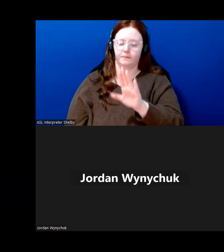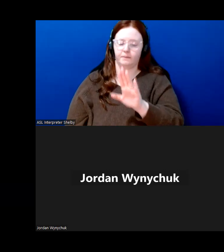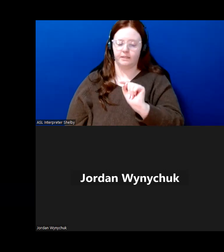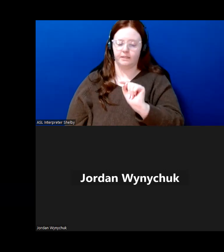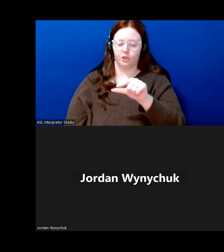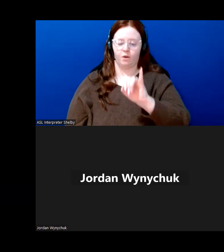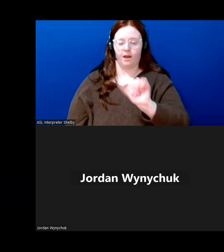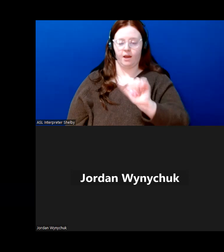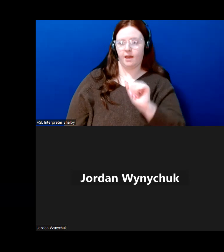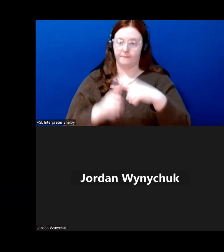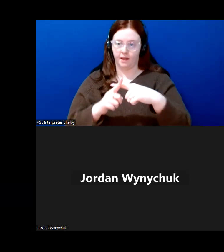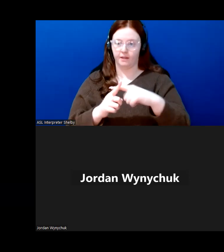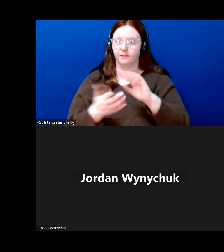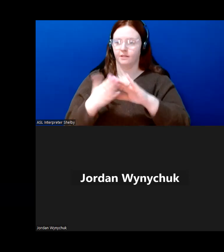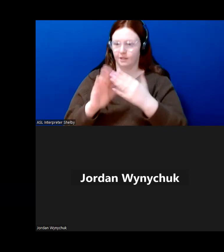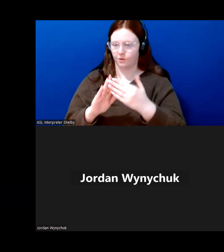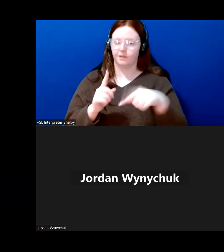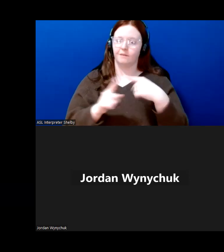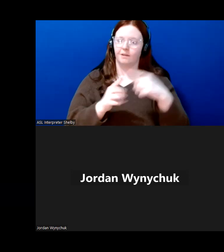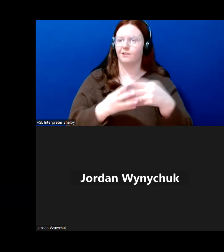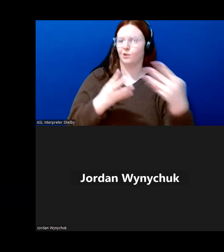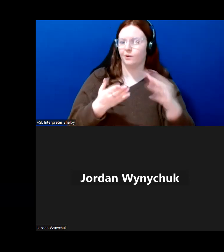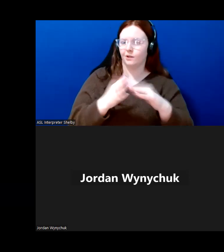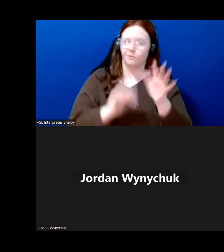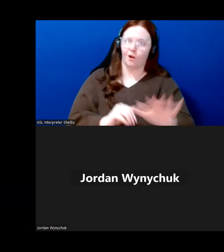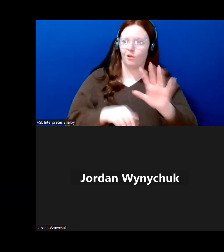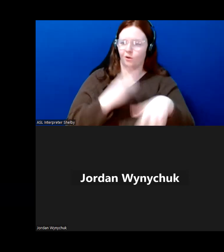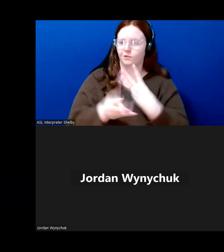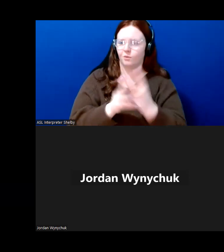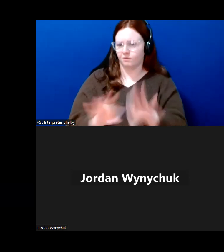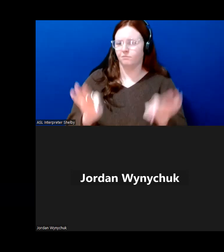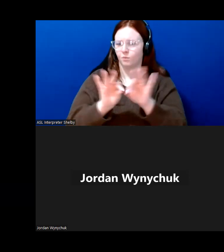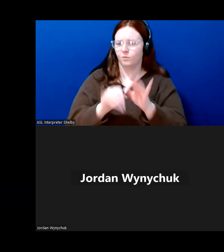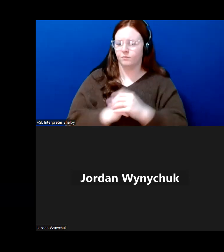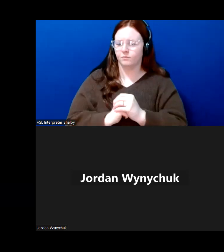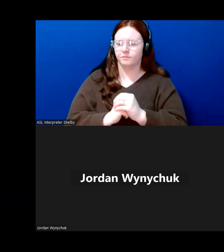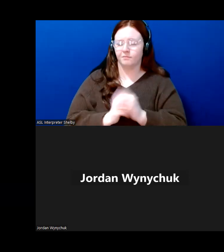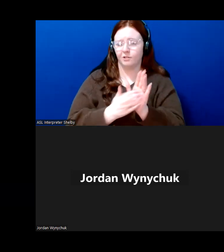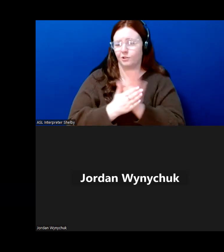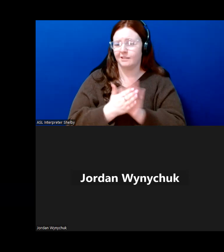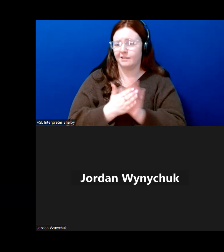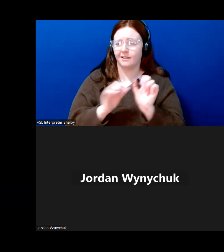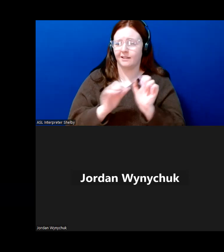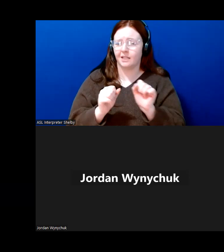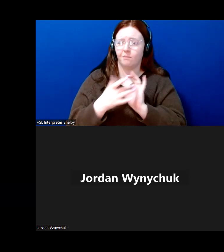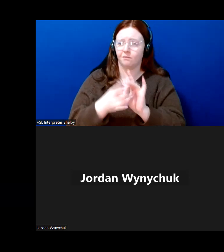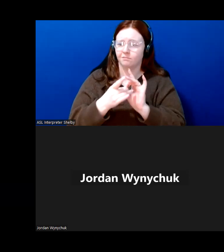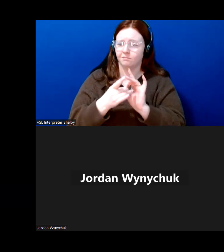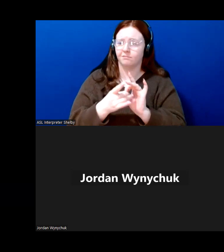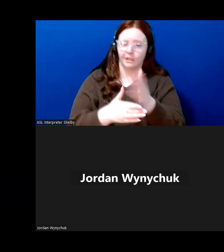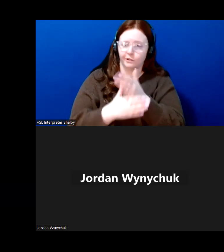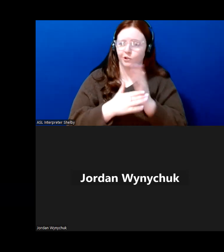general 2S LGBTQI population of our globe. It's just really nice to be able to connect and share what we're